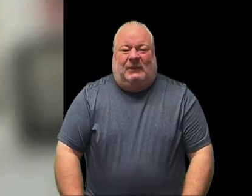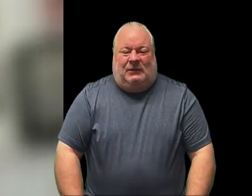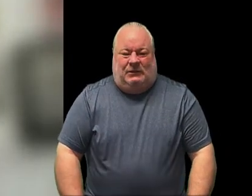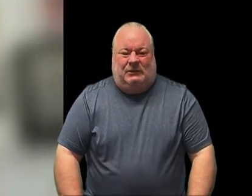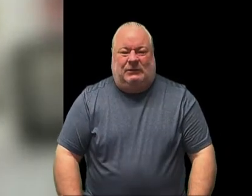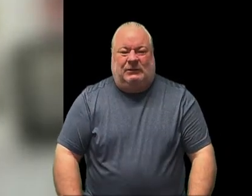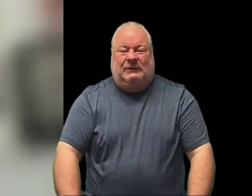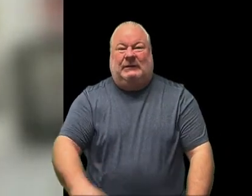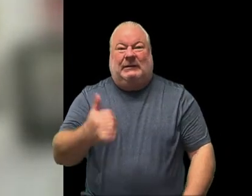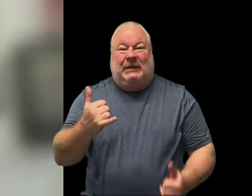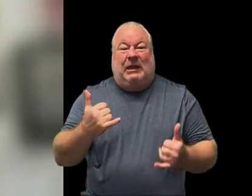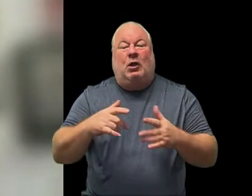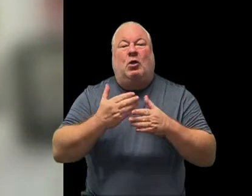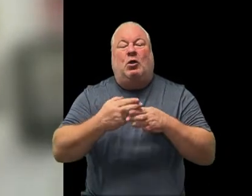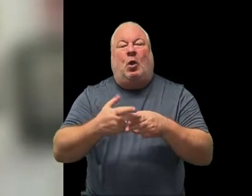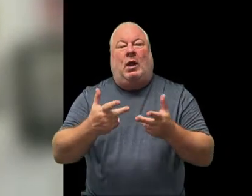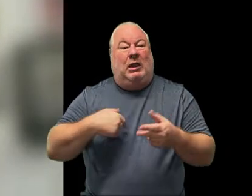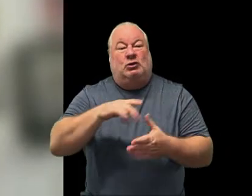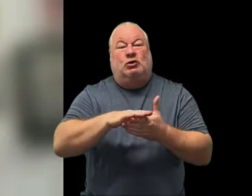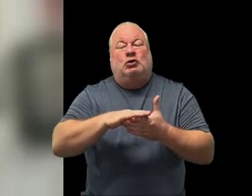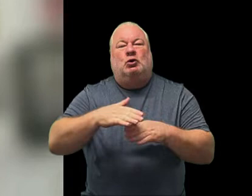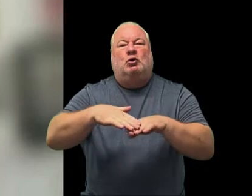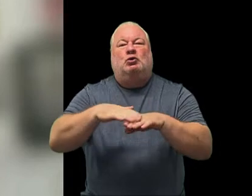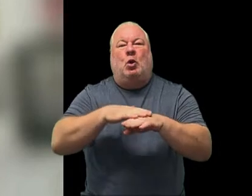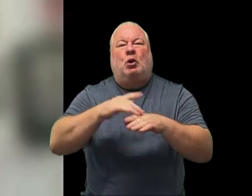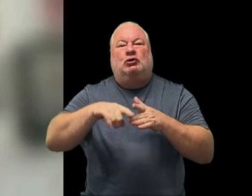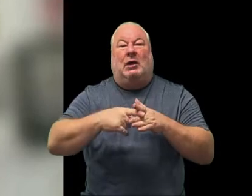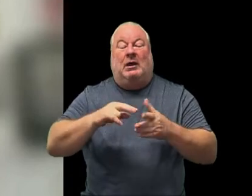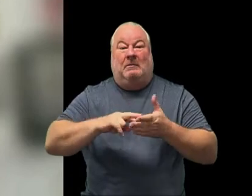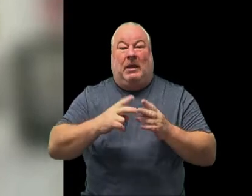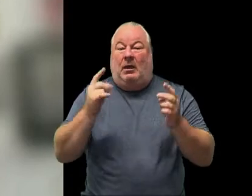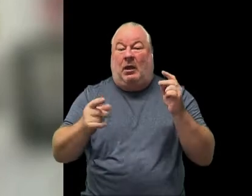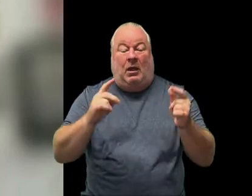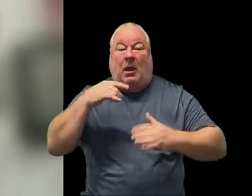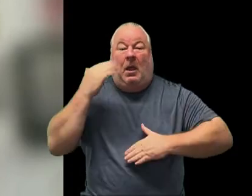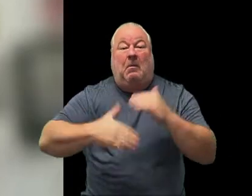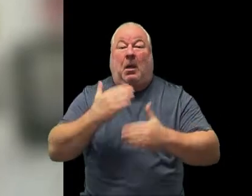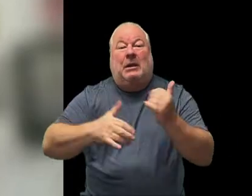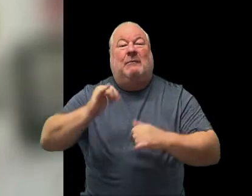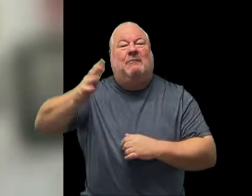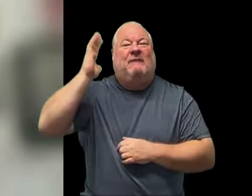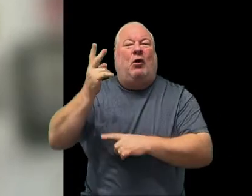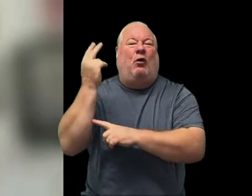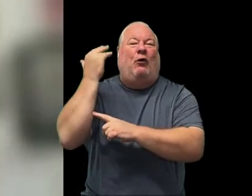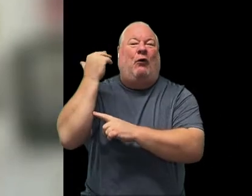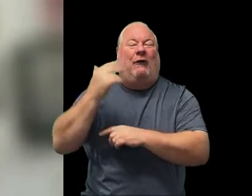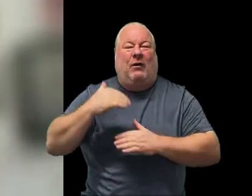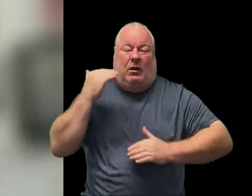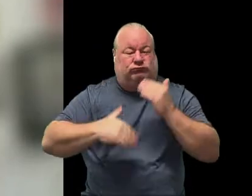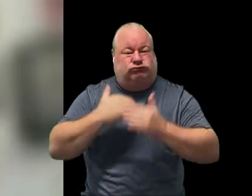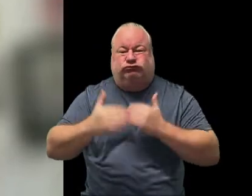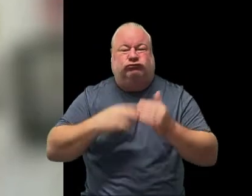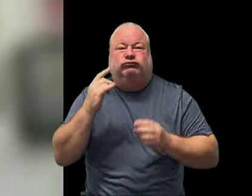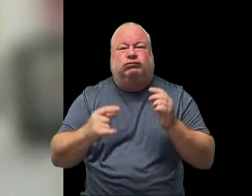start. That means that we are not doing things as quick as we have done before.